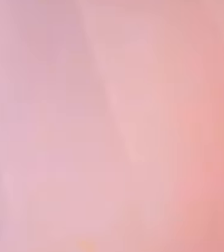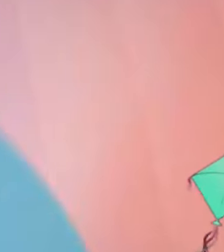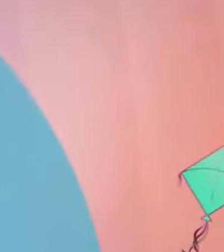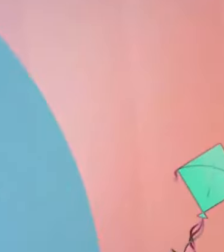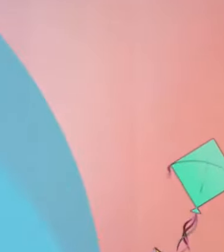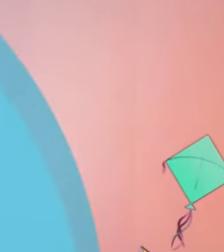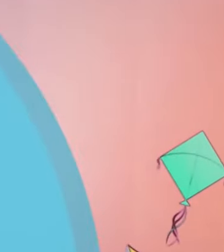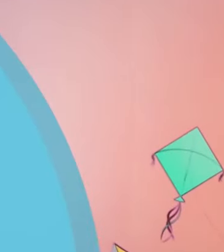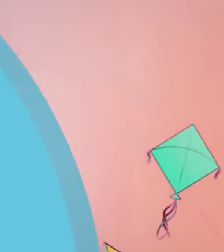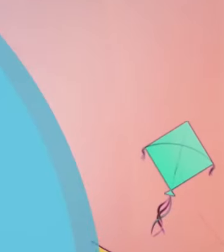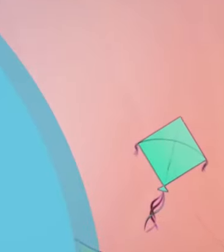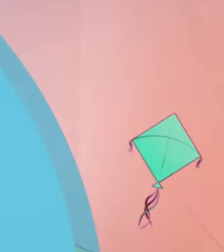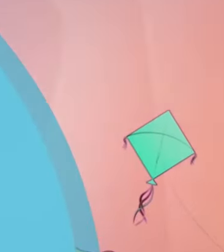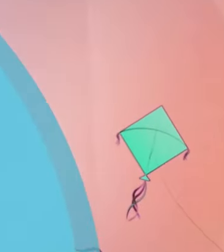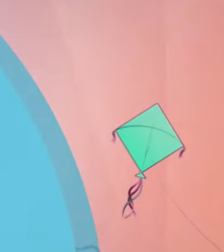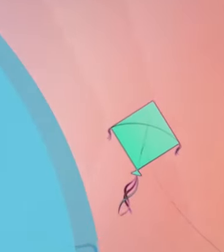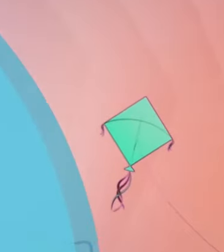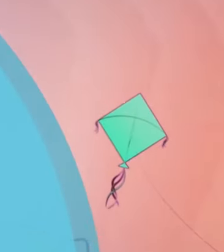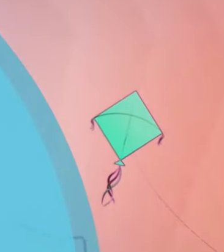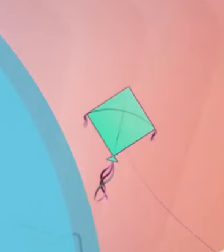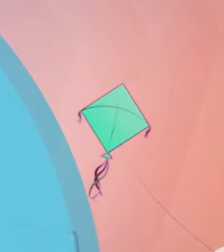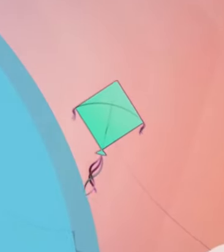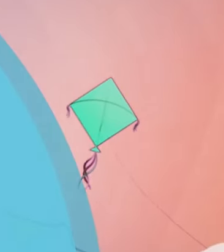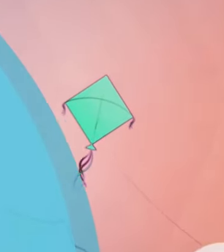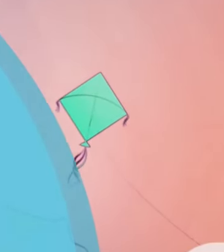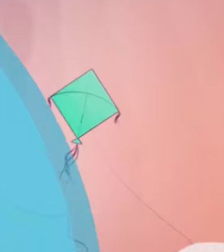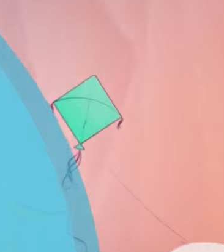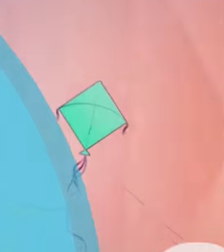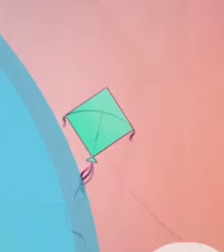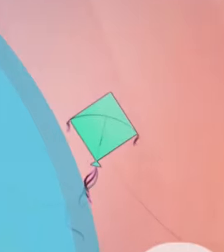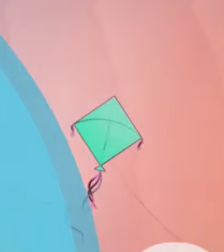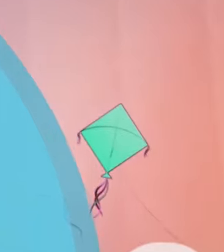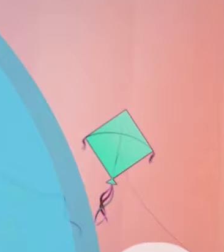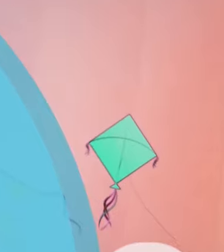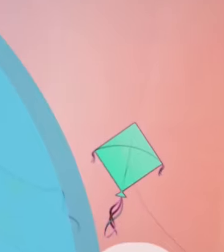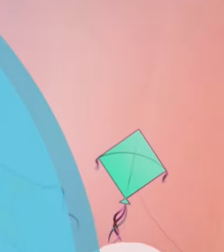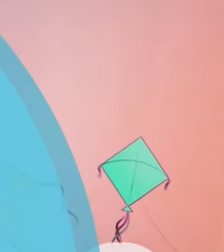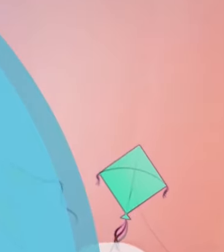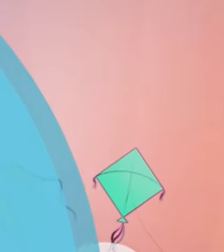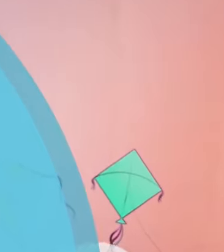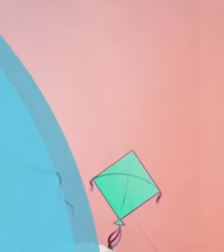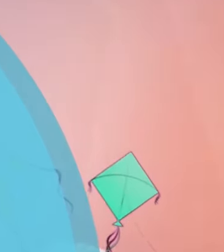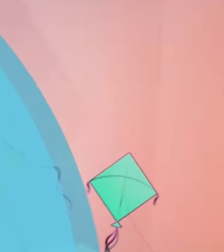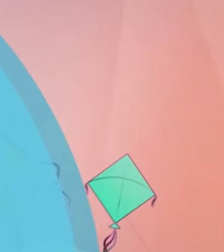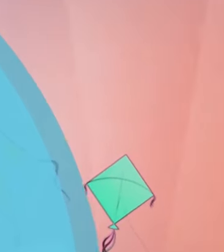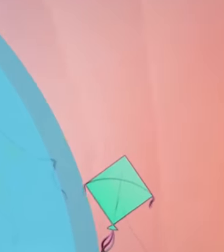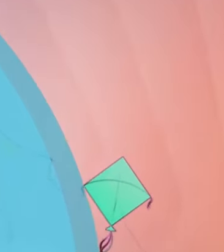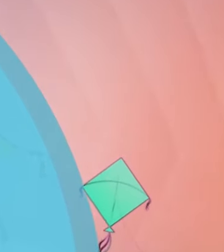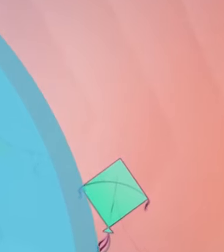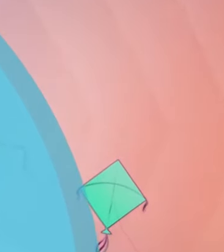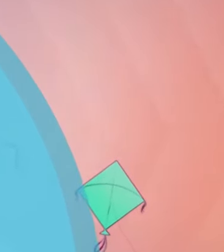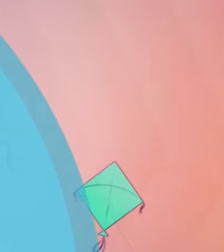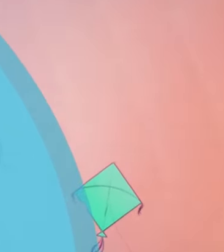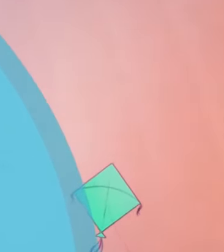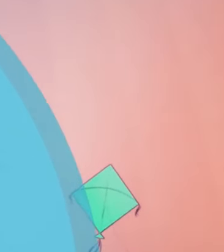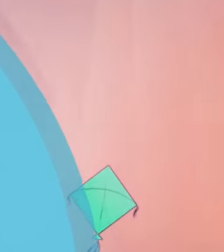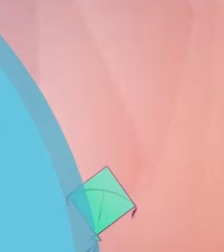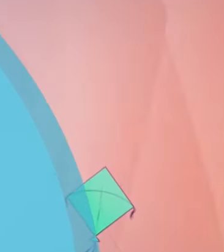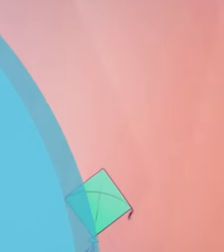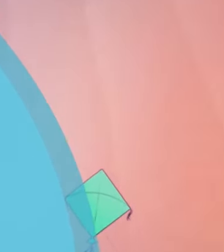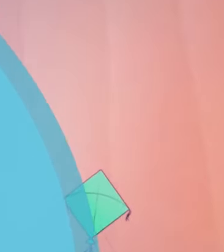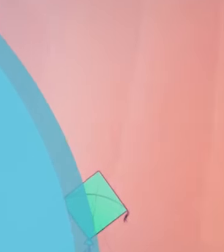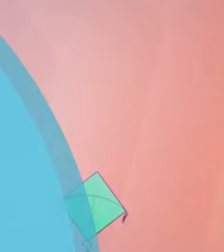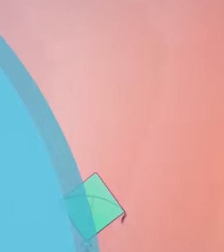is English. We are going to learn about chapter number 5 of your textbook titled Kites. As it's of